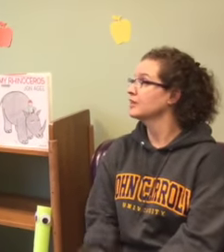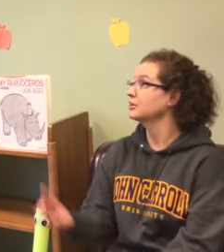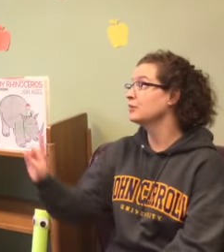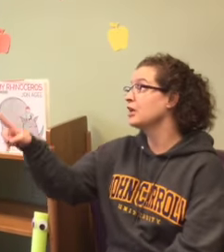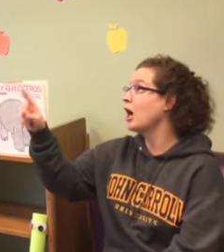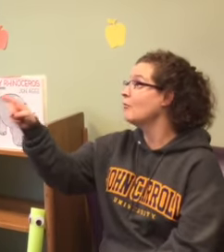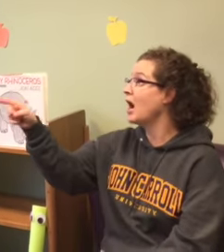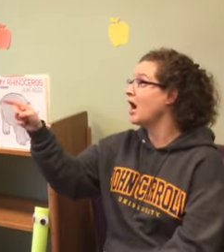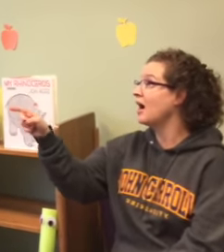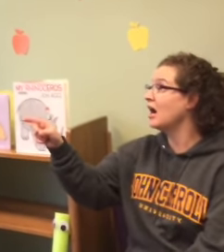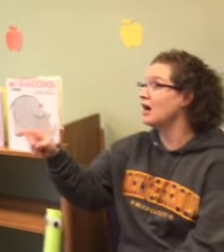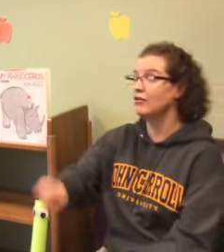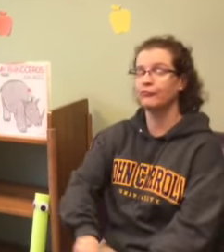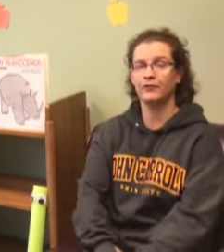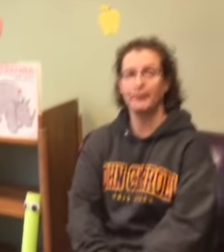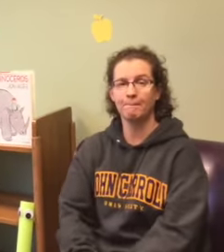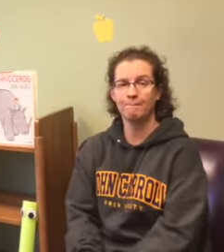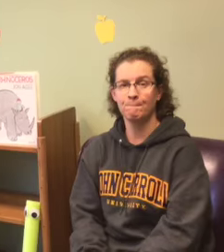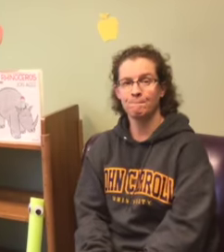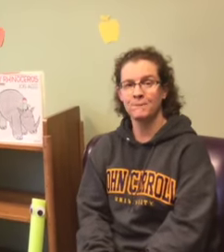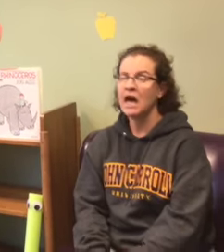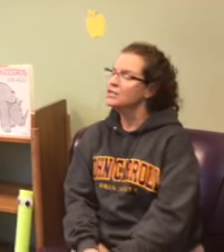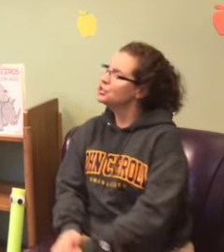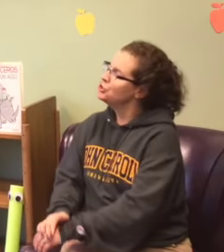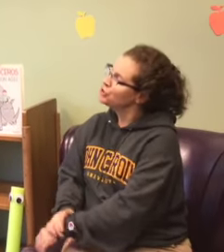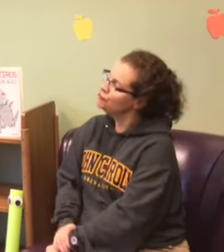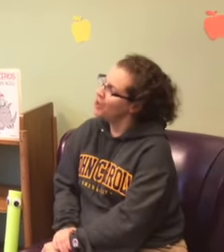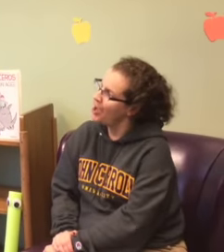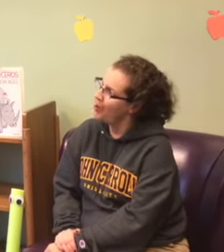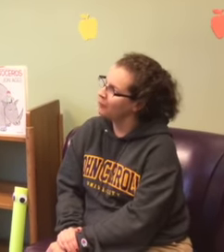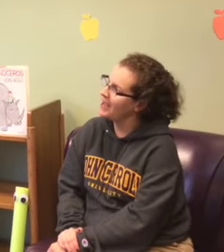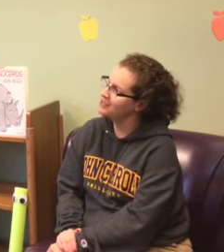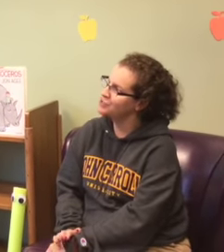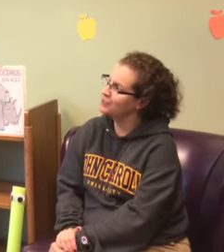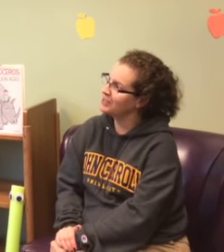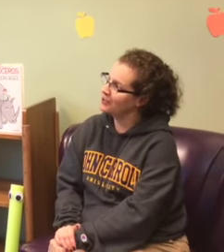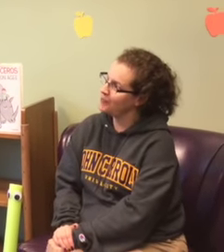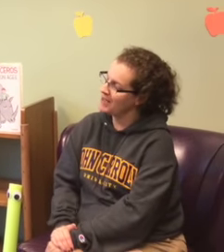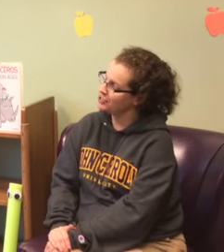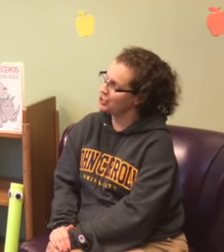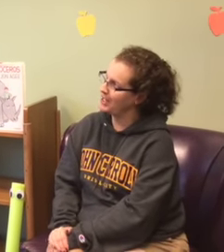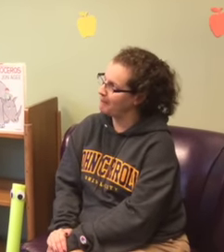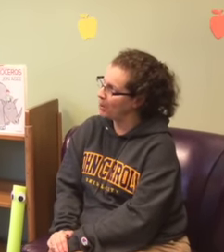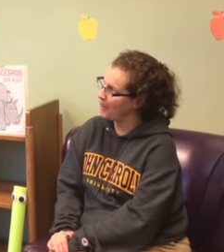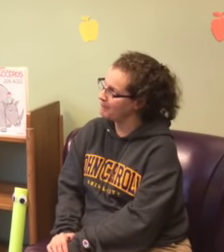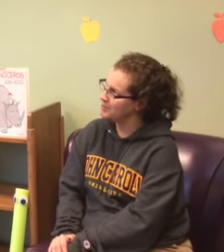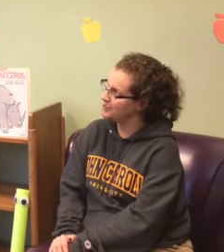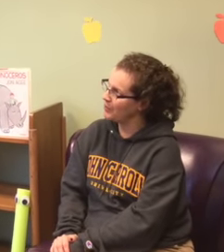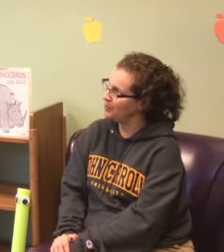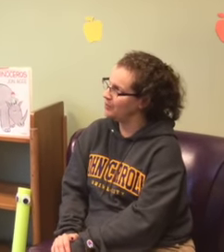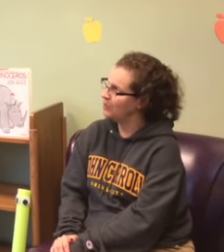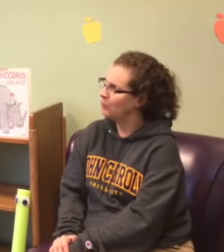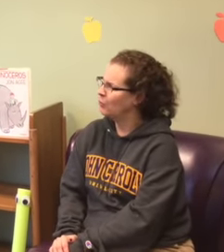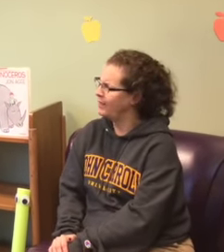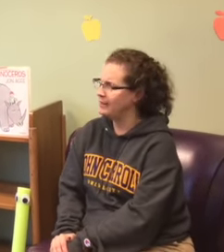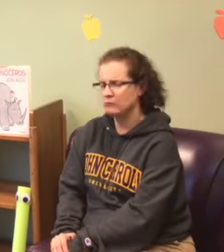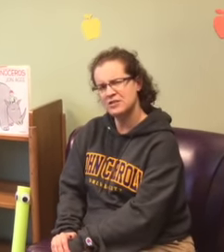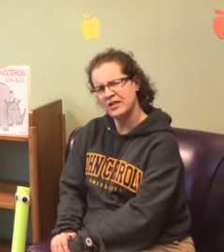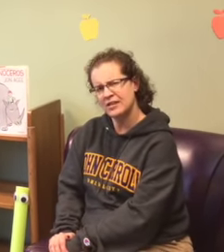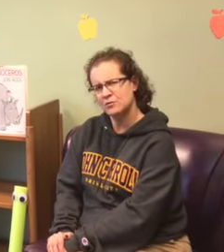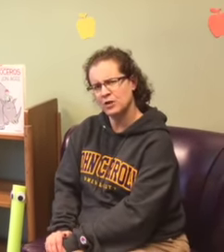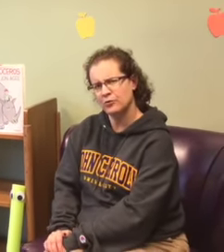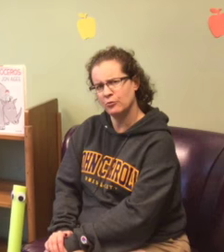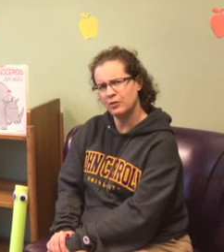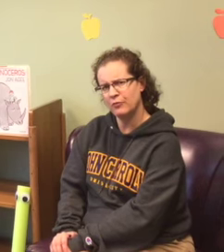we week? know. Not that But we it- know of. Not that we know, that's true. Did you know last week in our Magic 8 Ball episode? Wait,